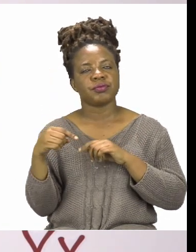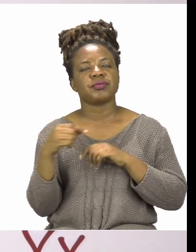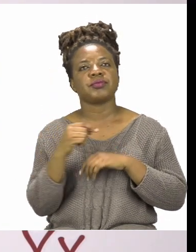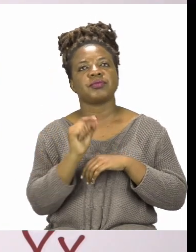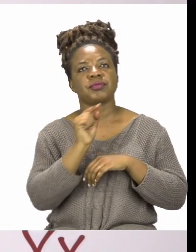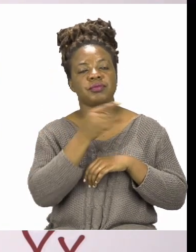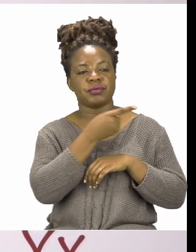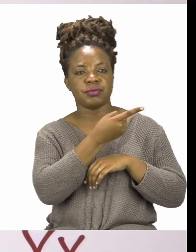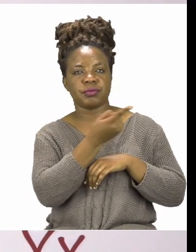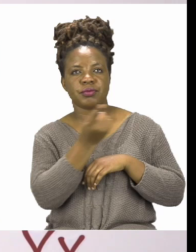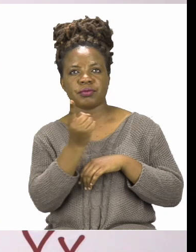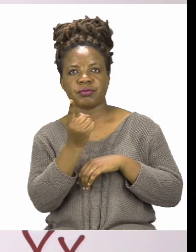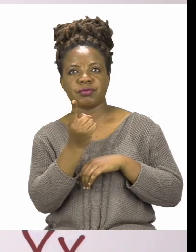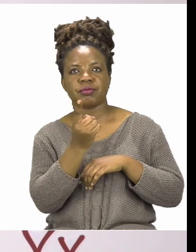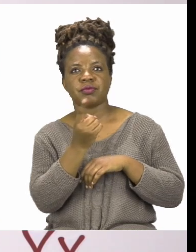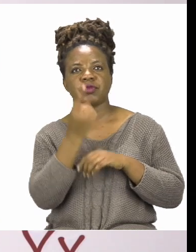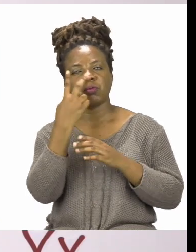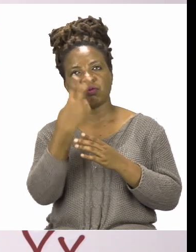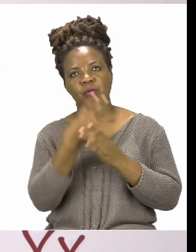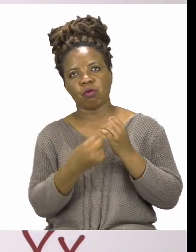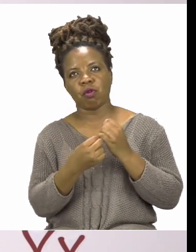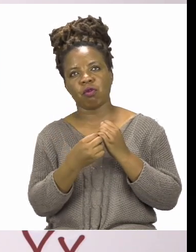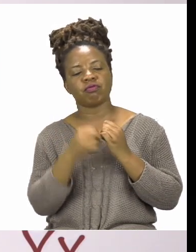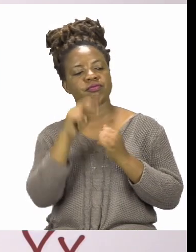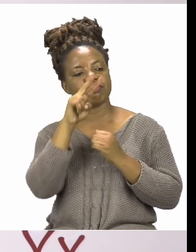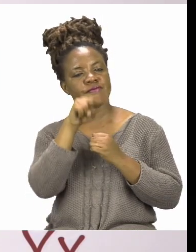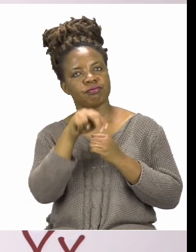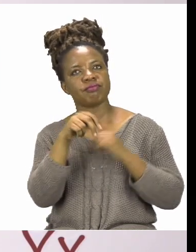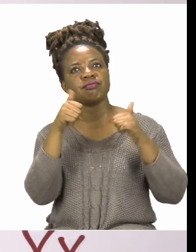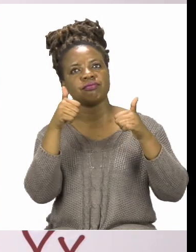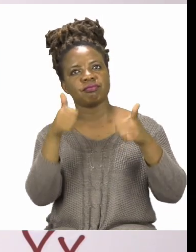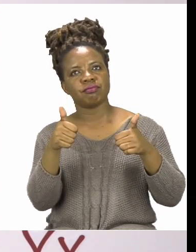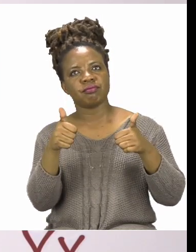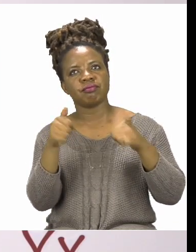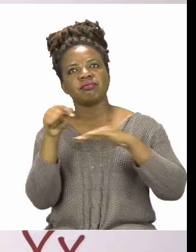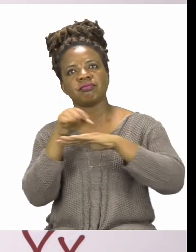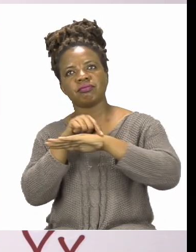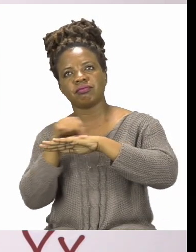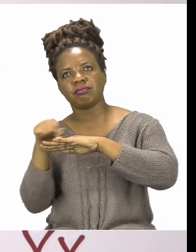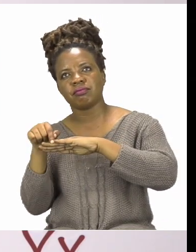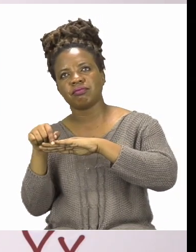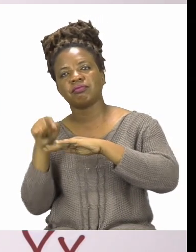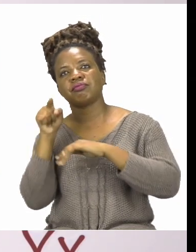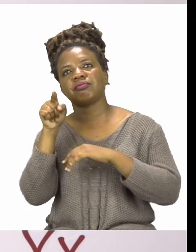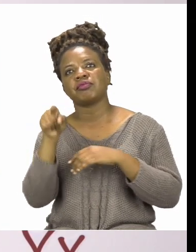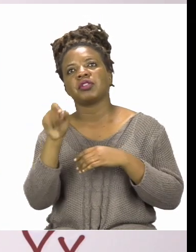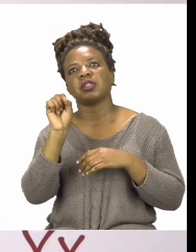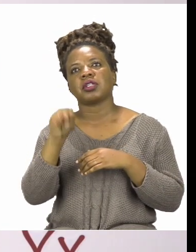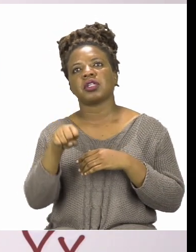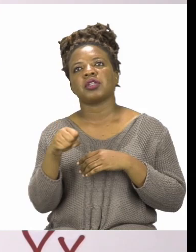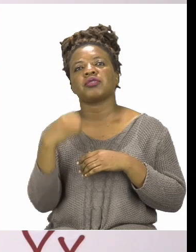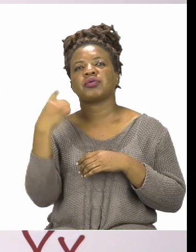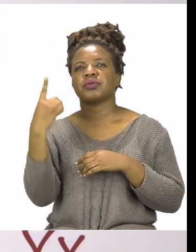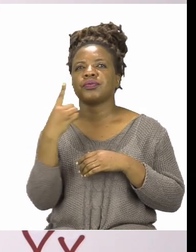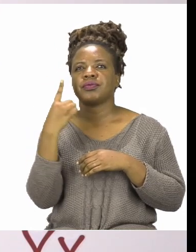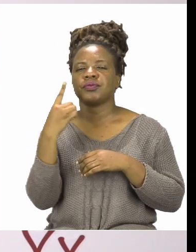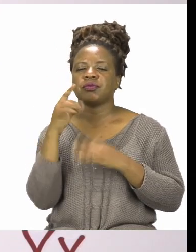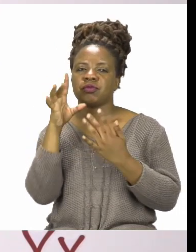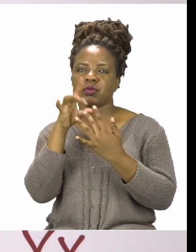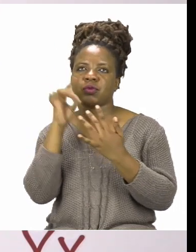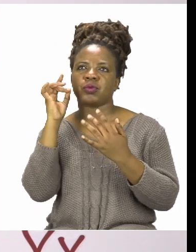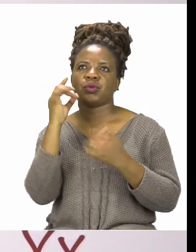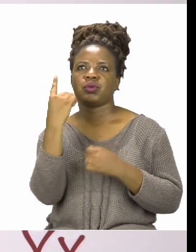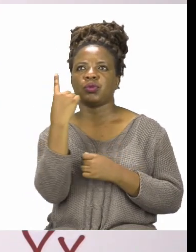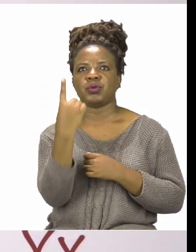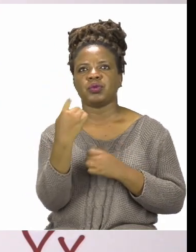good. Dash, you can only choose one. We've already used our word because, so